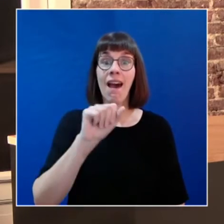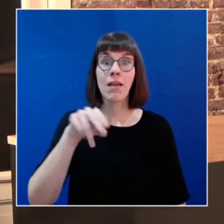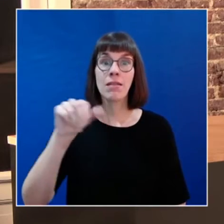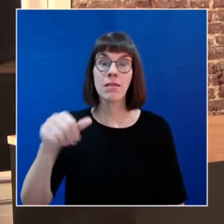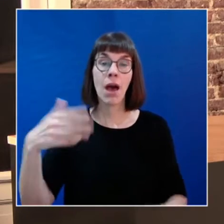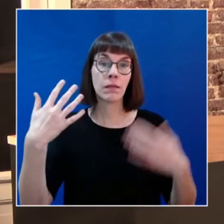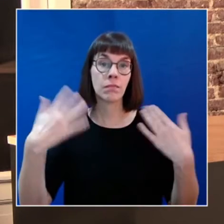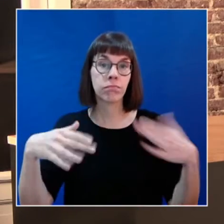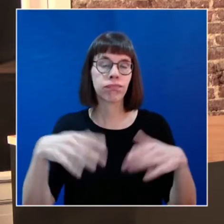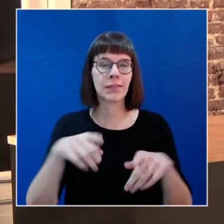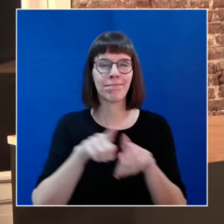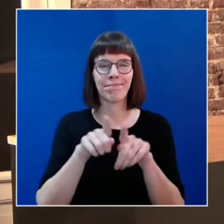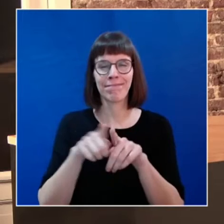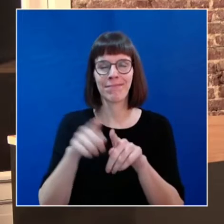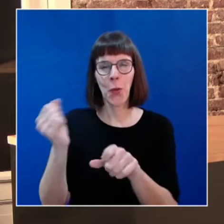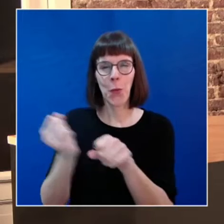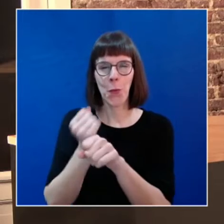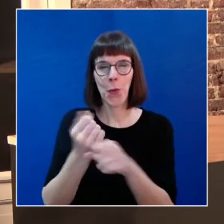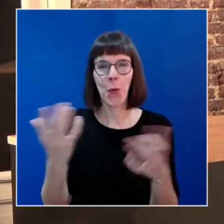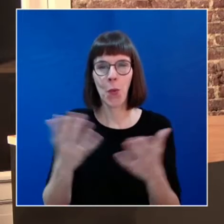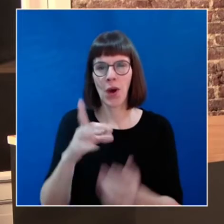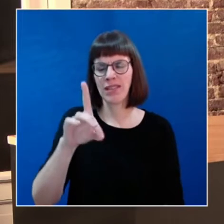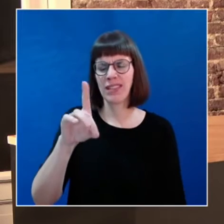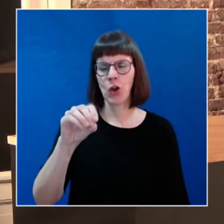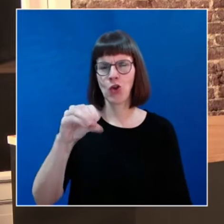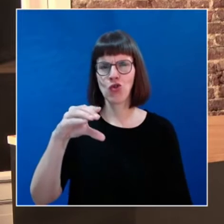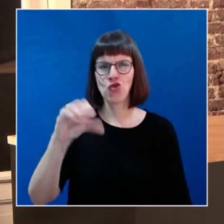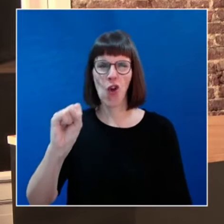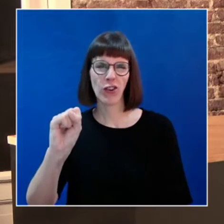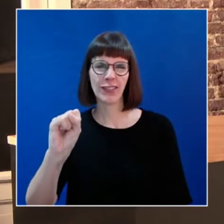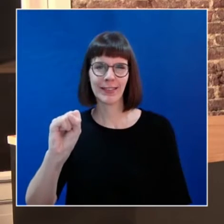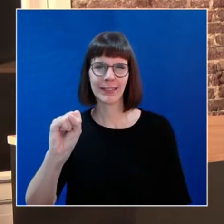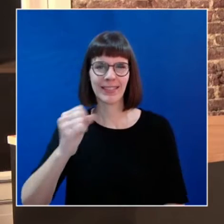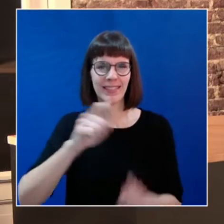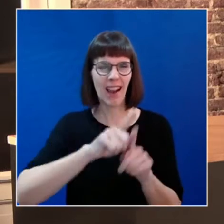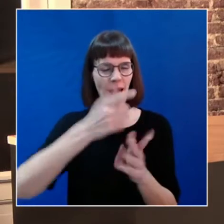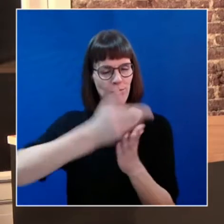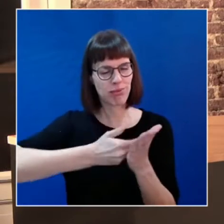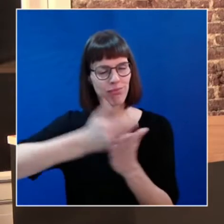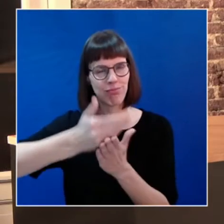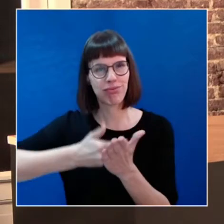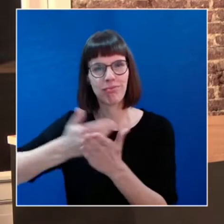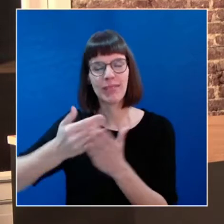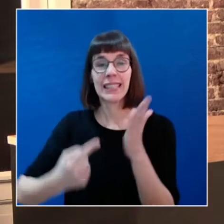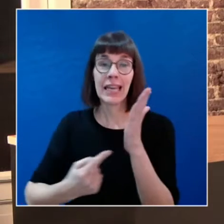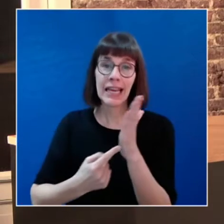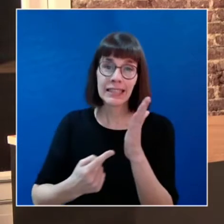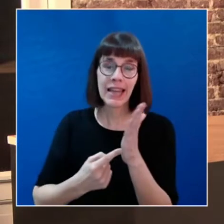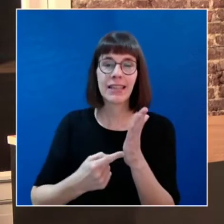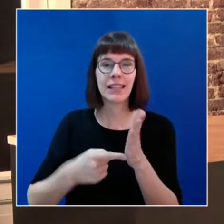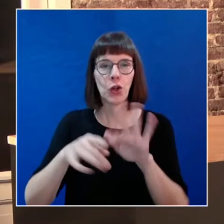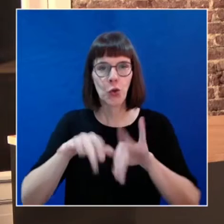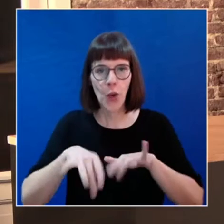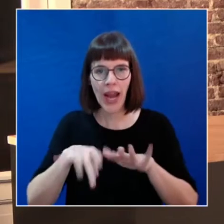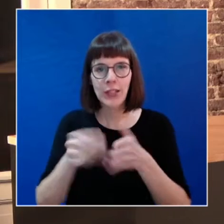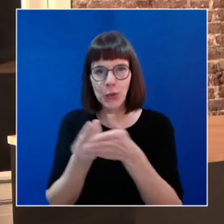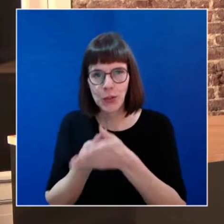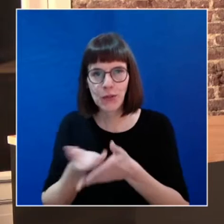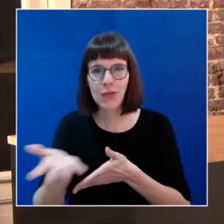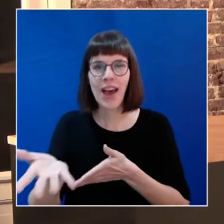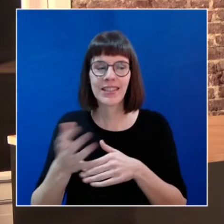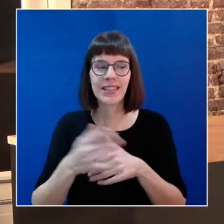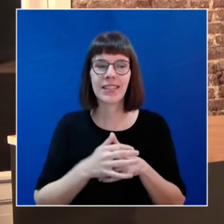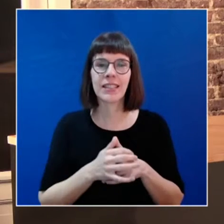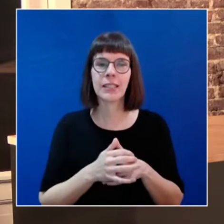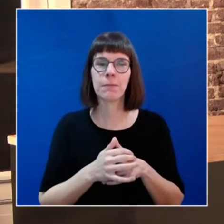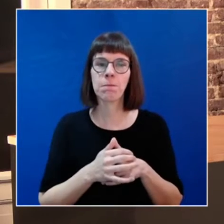that as a description, the one who docs. Technical writer advisor at Quest Software, a one identity, and